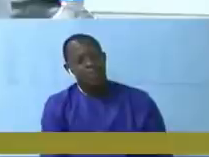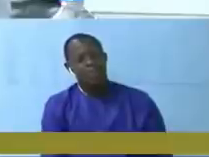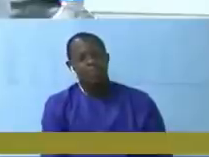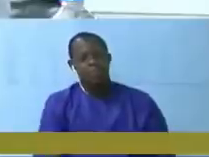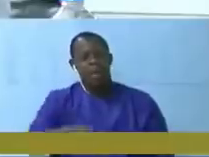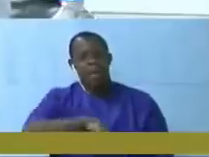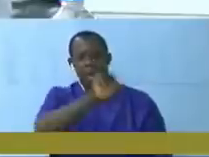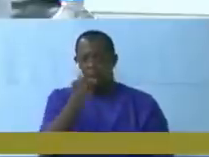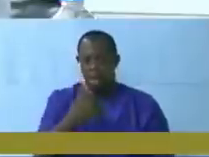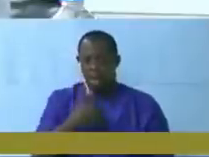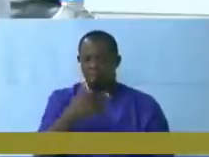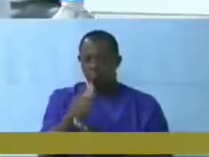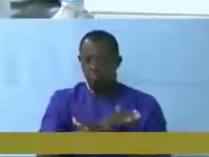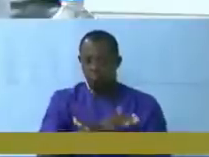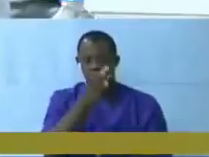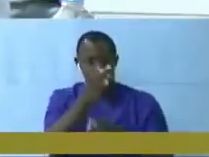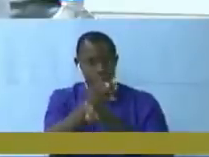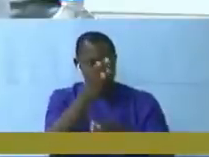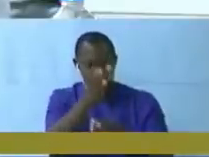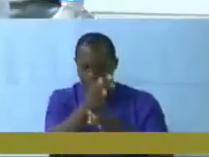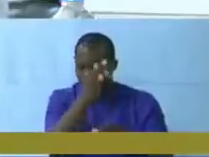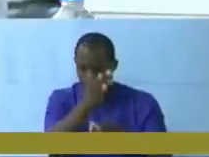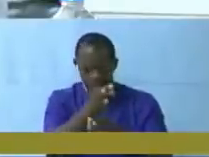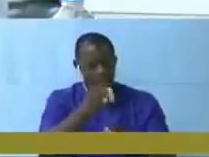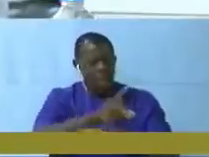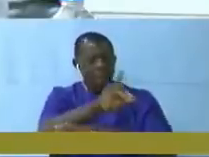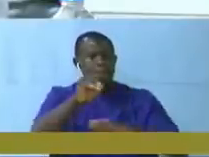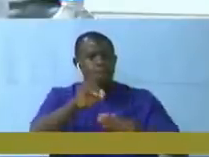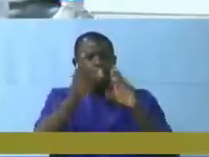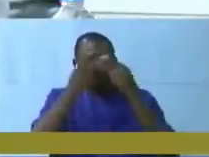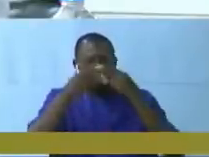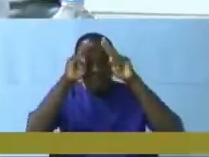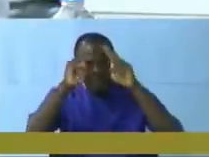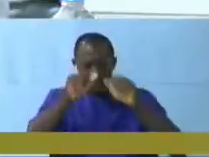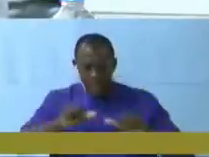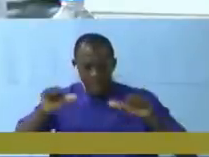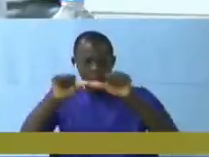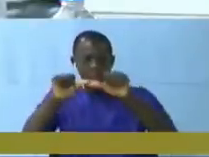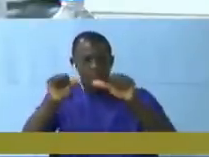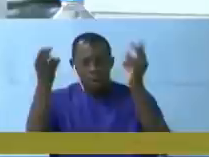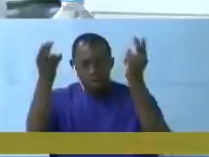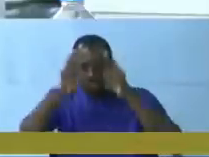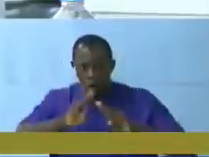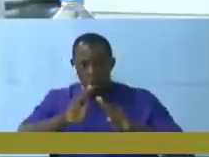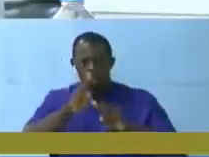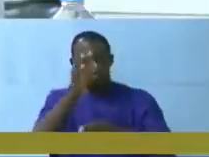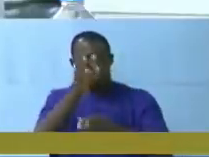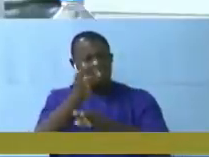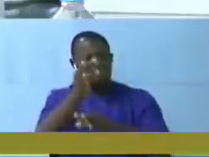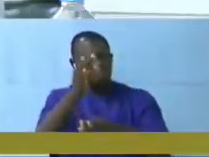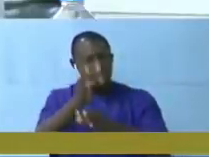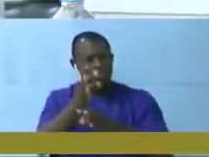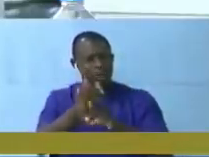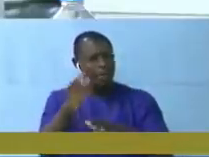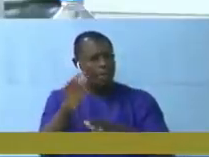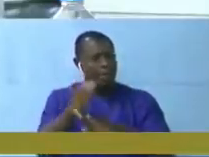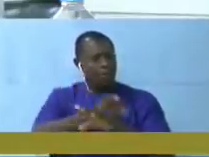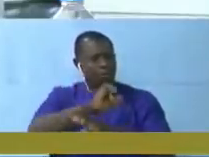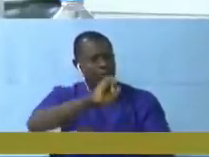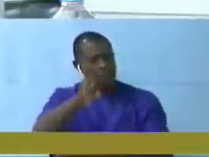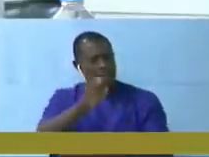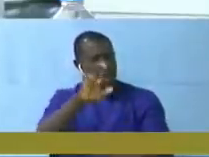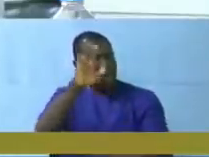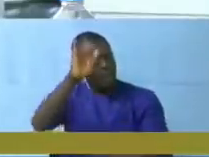I have been lecturing at the law faculty since it was set up in January 2008. Depuis atum 2008 nak biñ